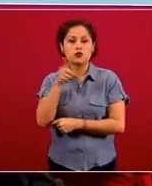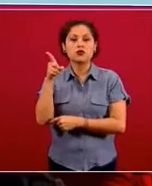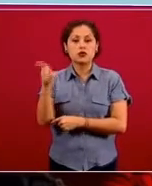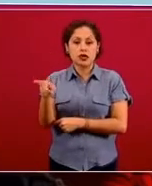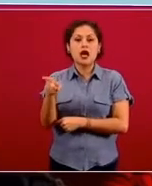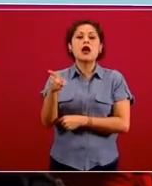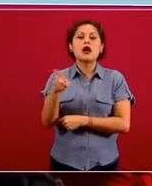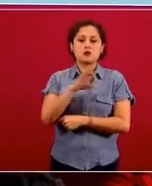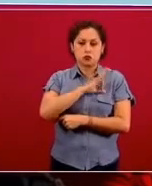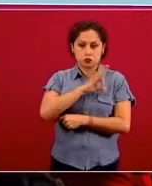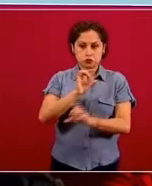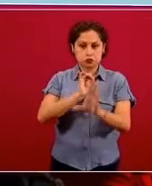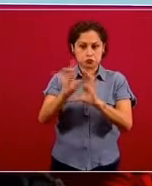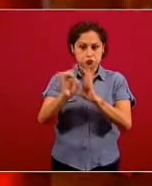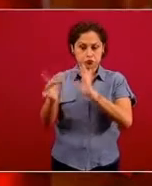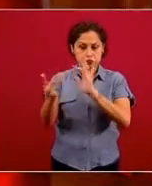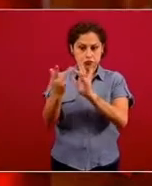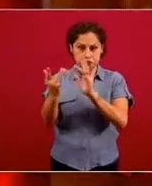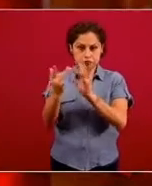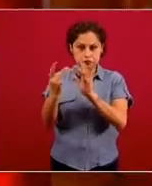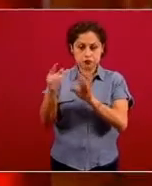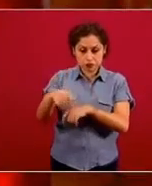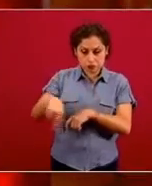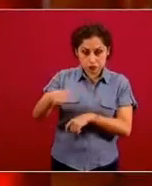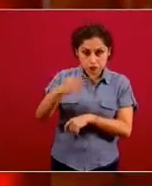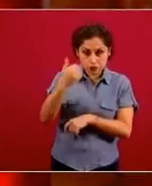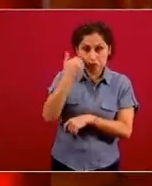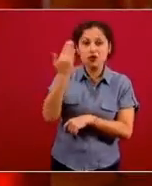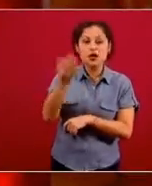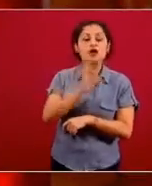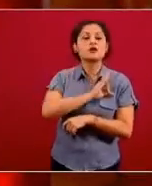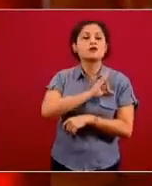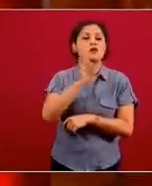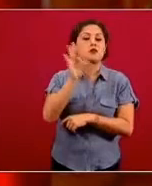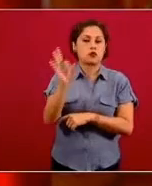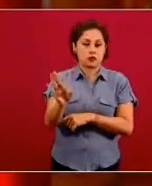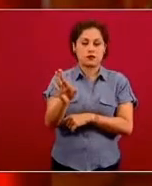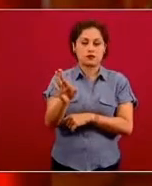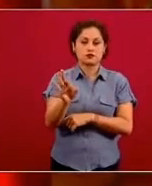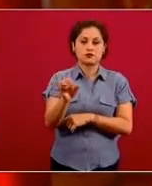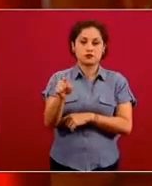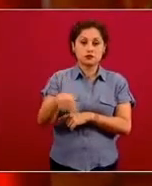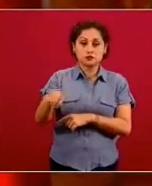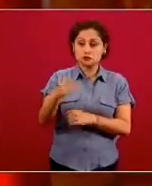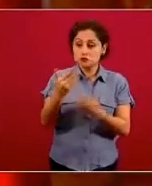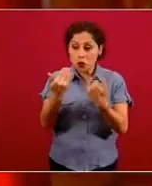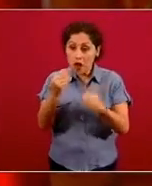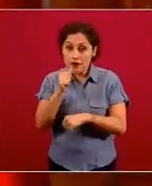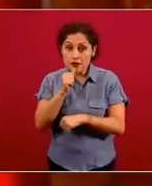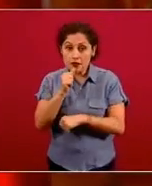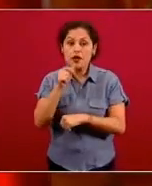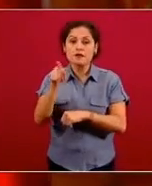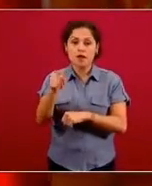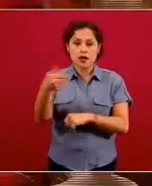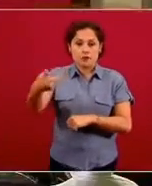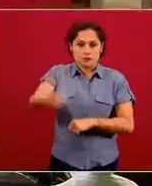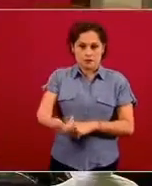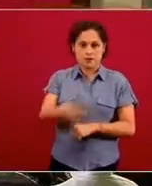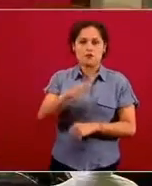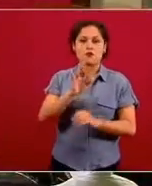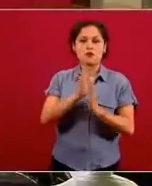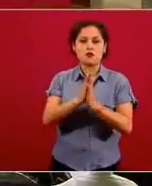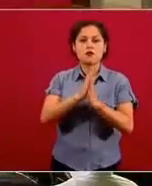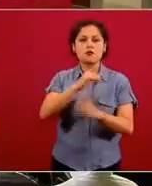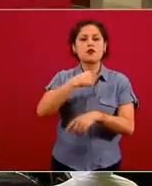that we have the Secretariat of Health information, and we will share that information with you. If anyone doesn't